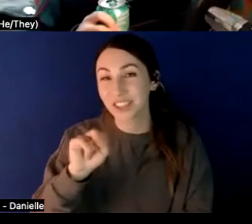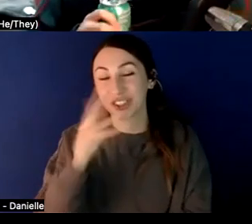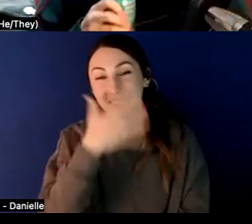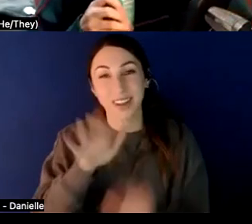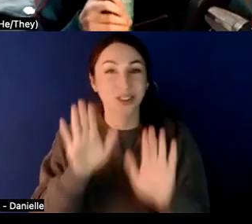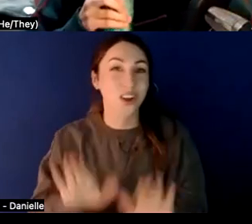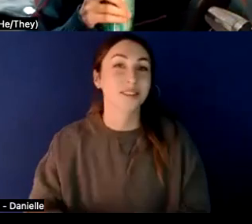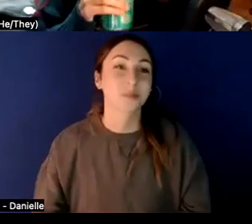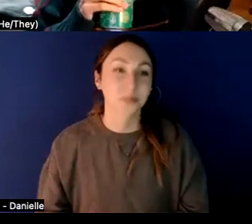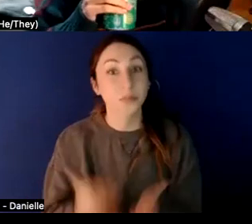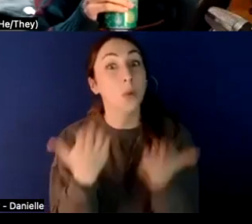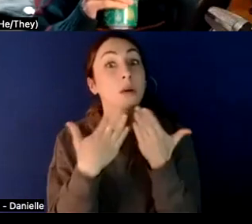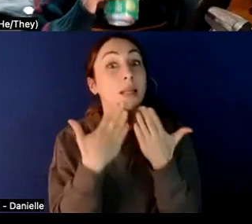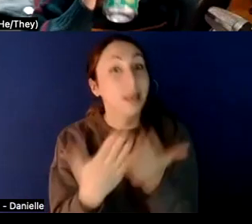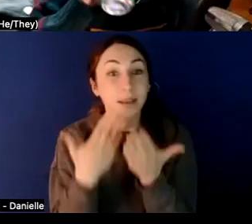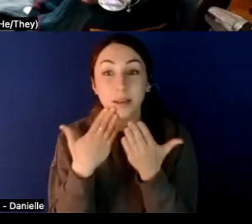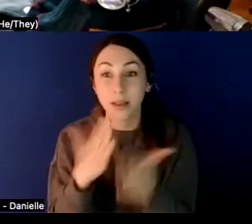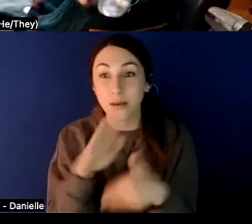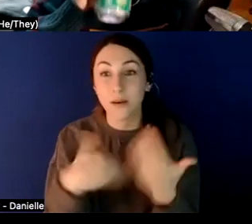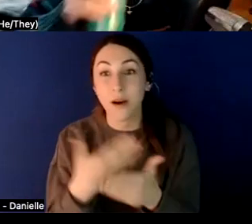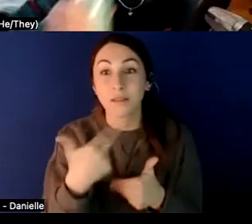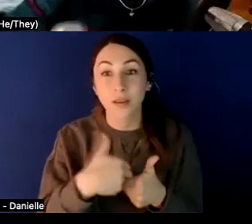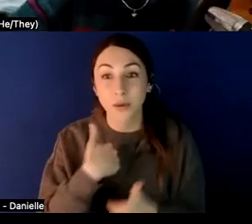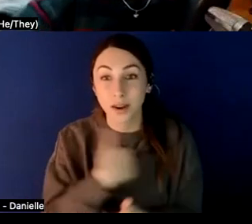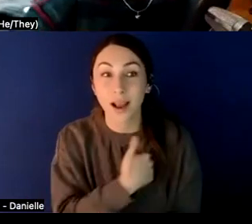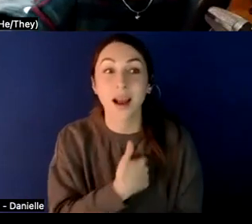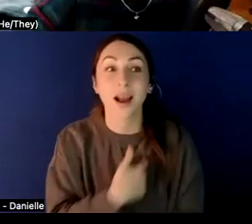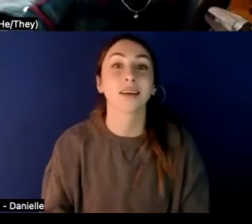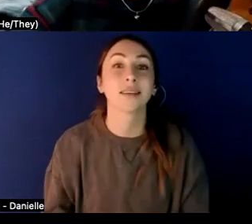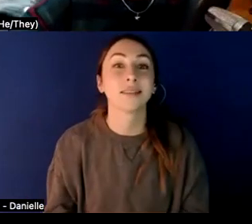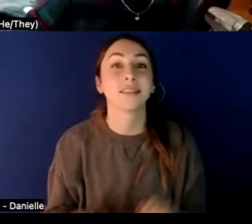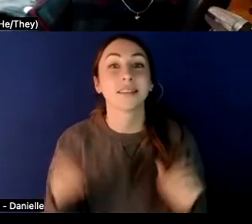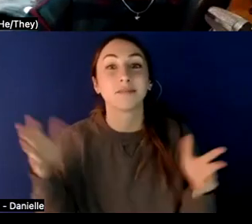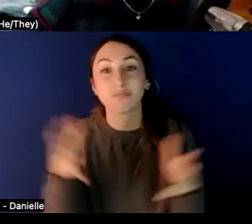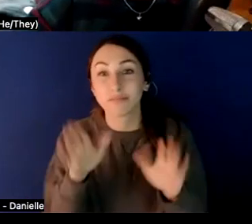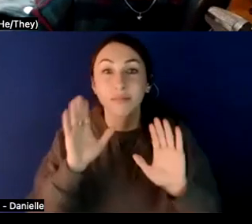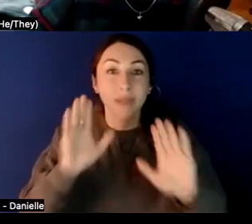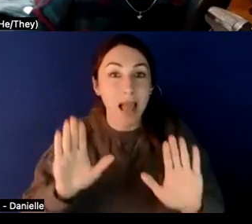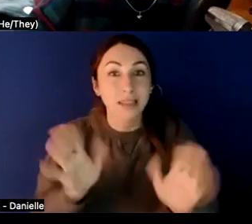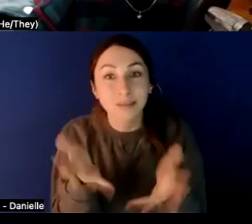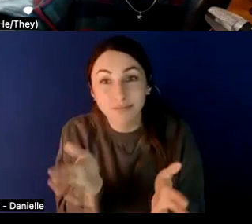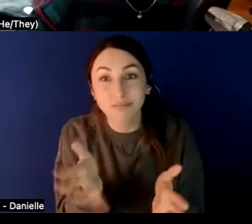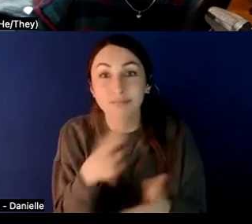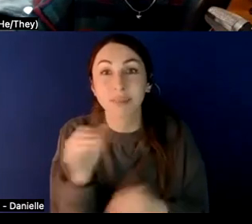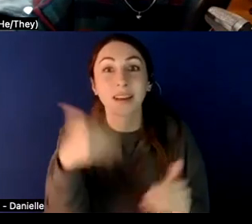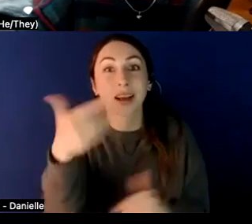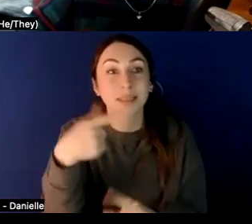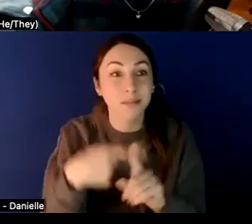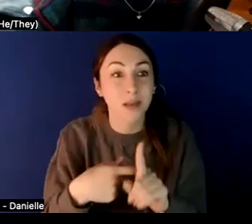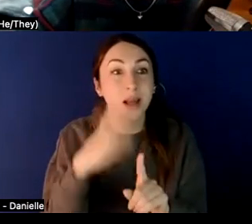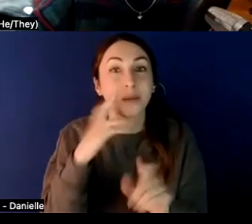awesome. Thank you all so much for joining us, for having this amazing talk. And next month, we'll be back